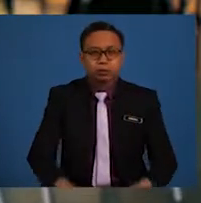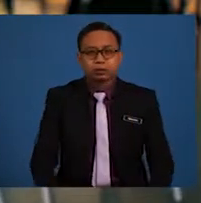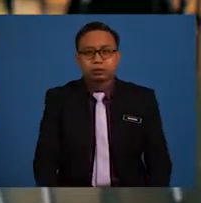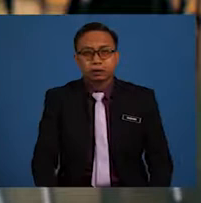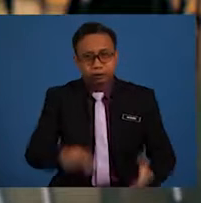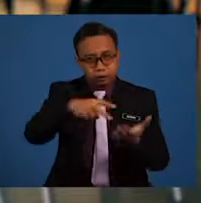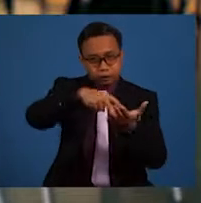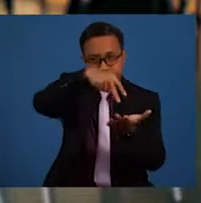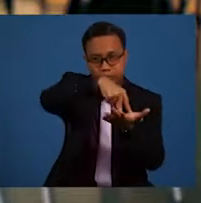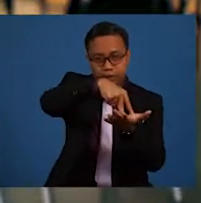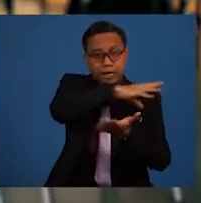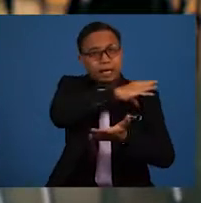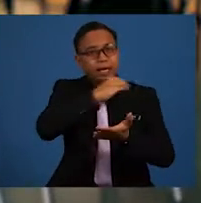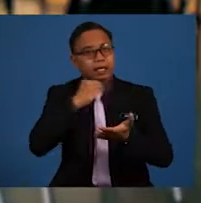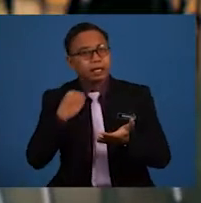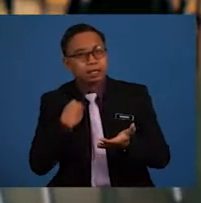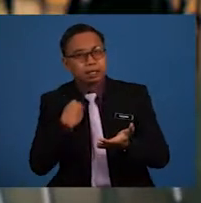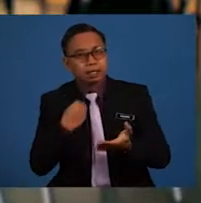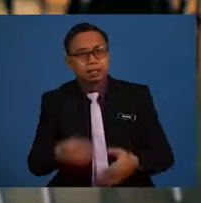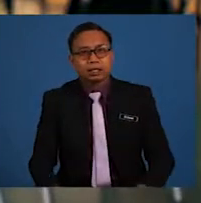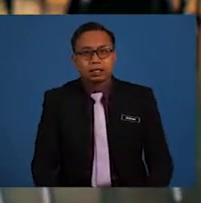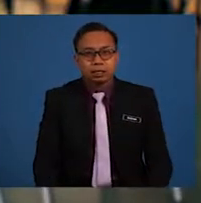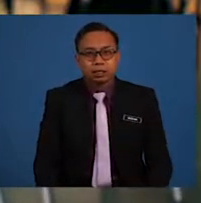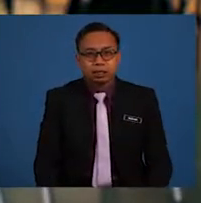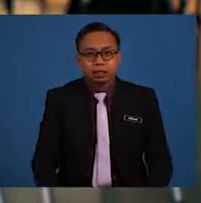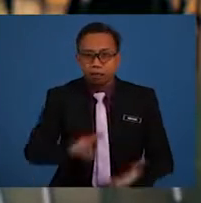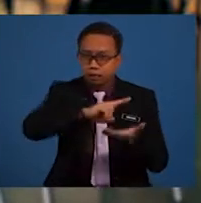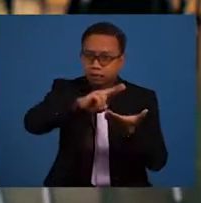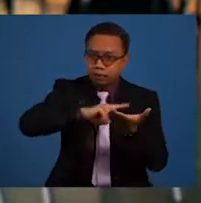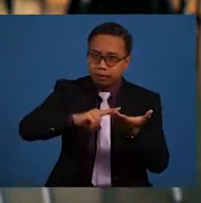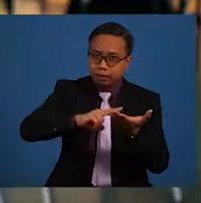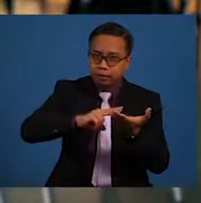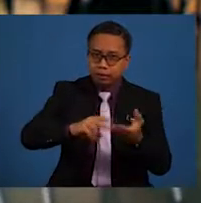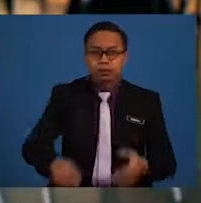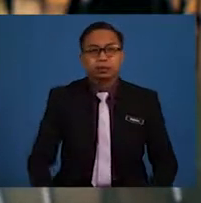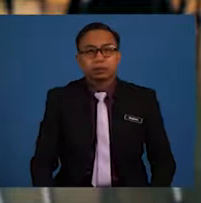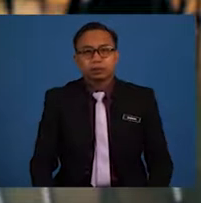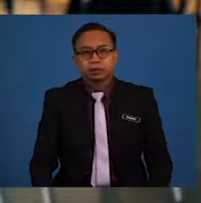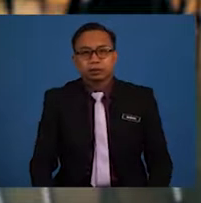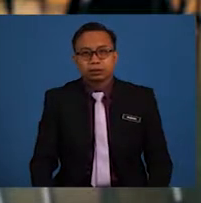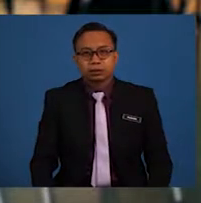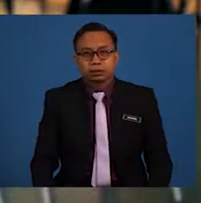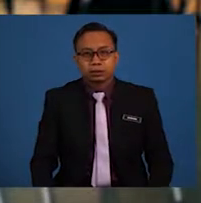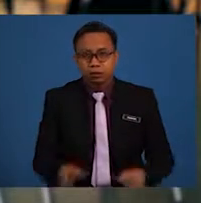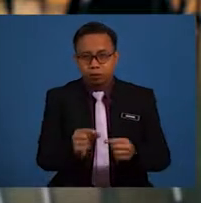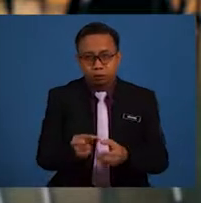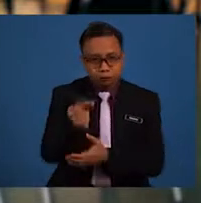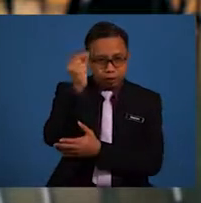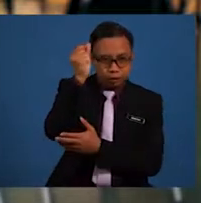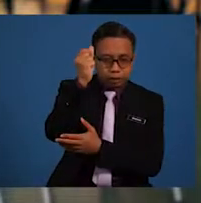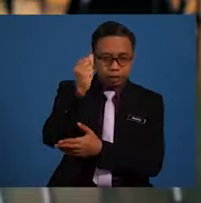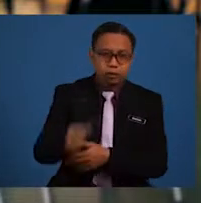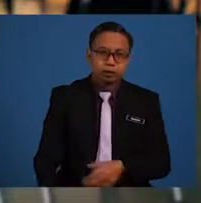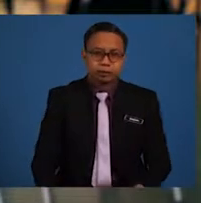out. And the reason for this re-emergence is greatly linked to